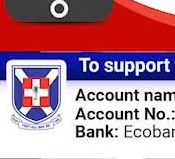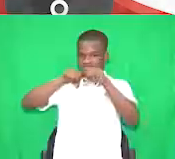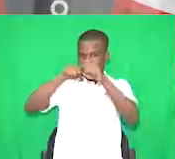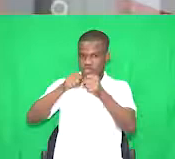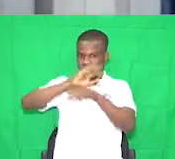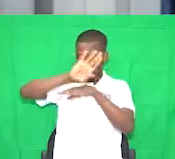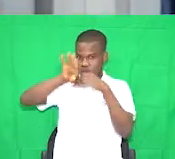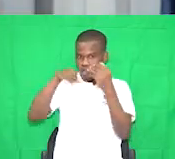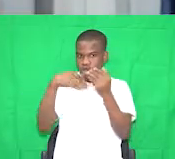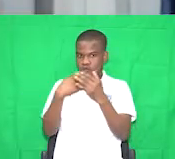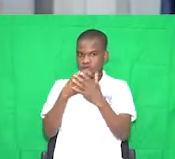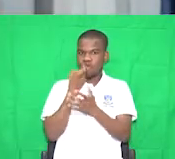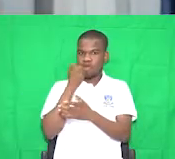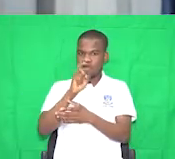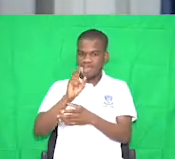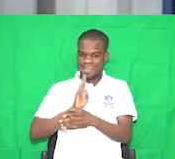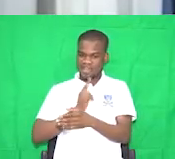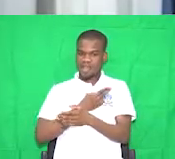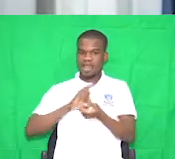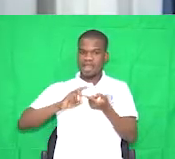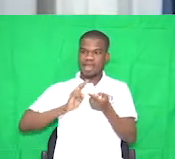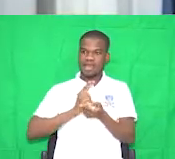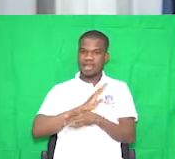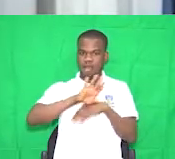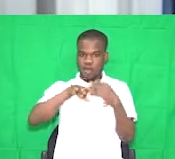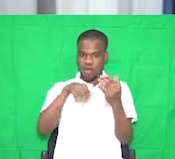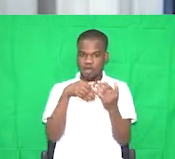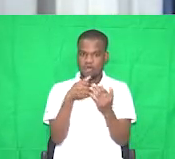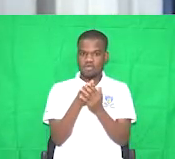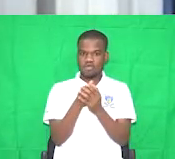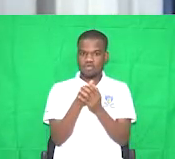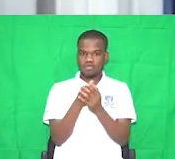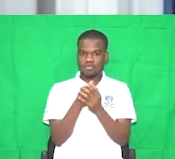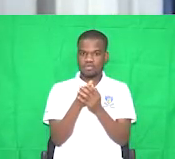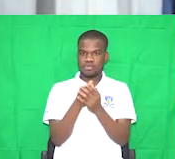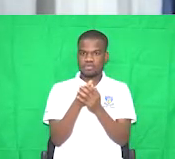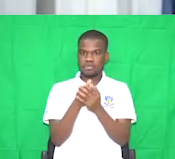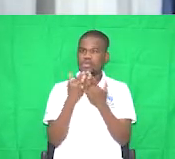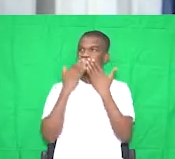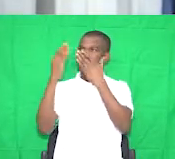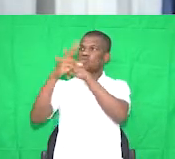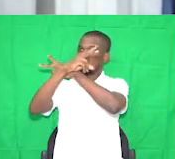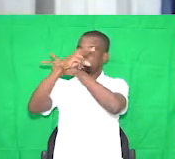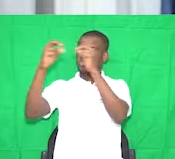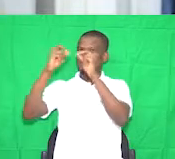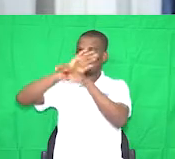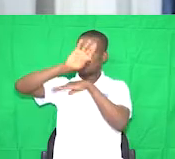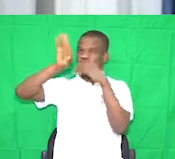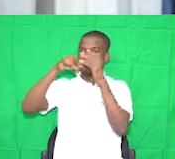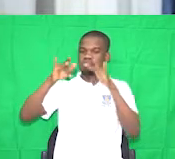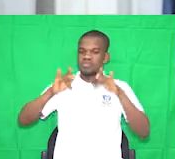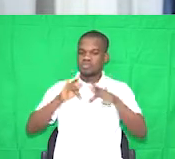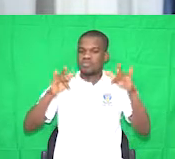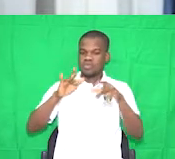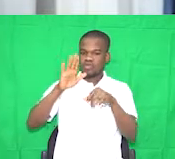broken your commandments. We have been unthankful for your